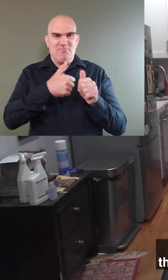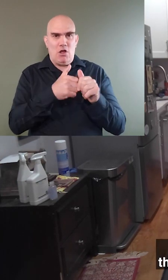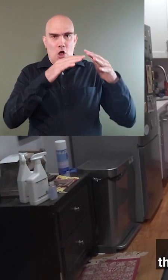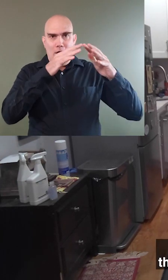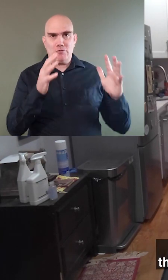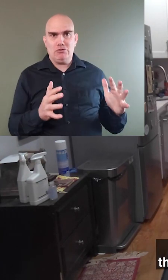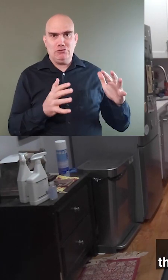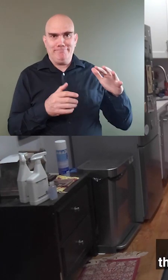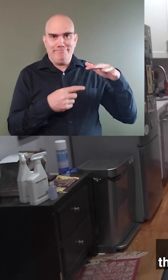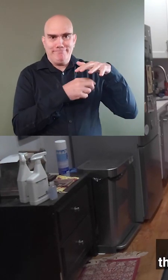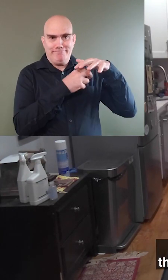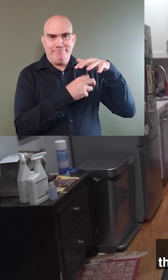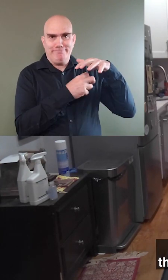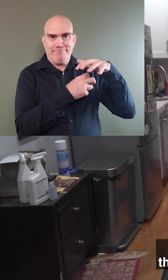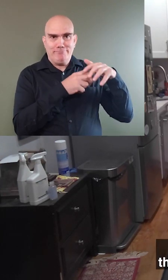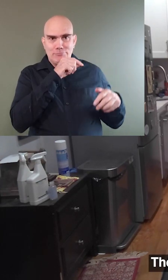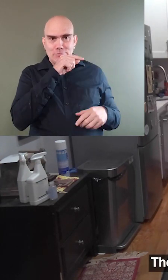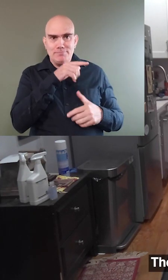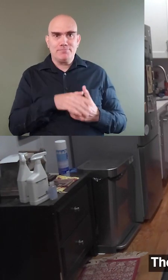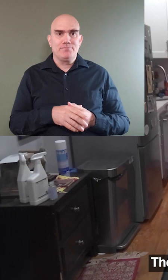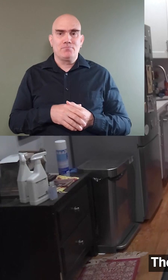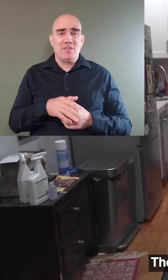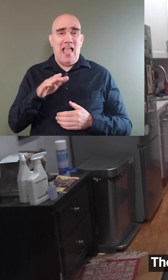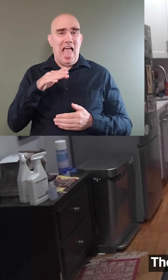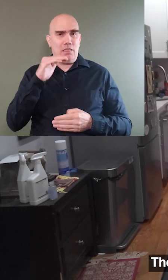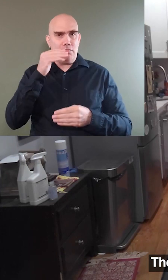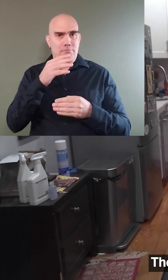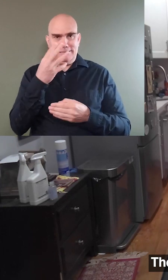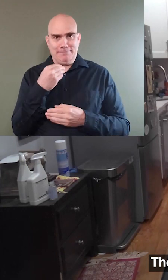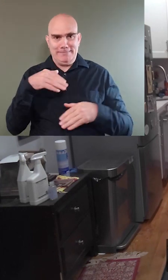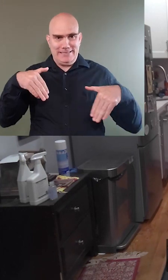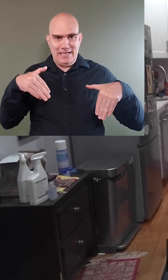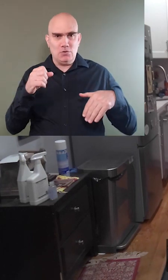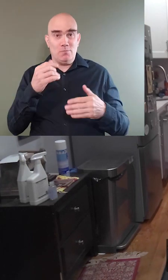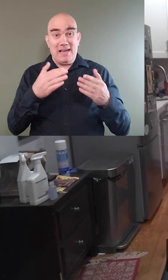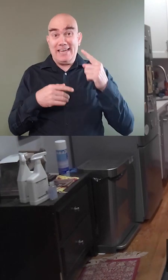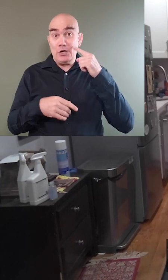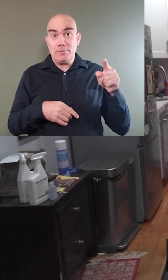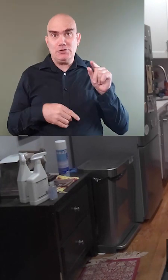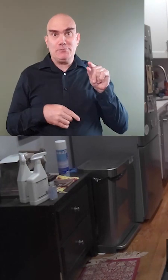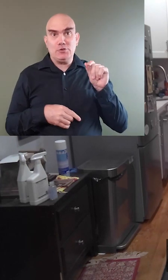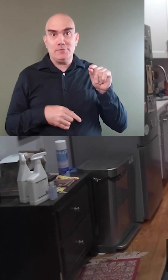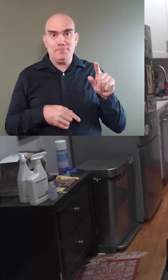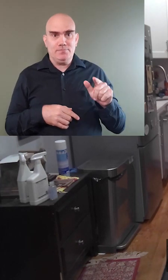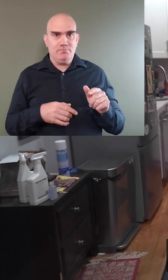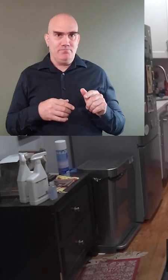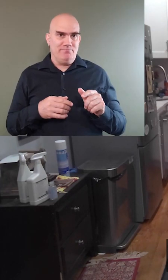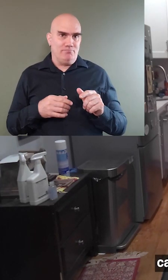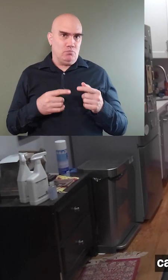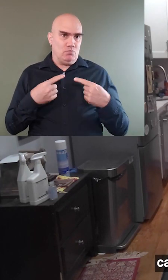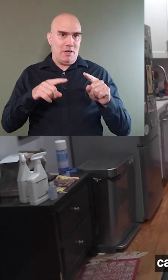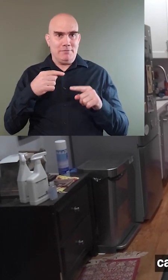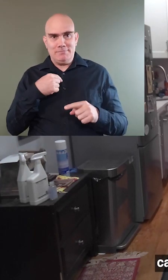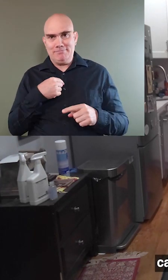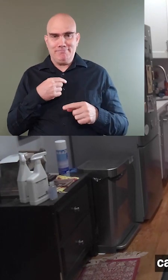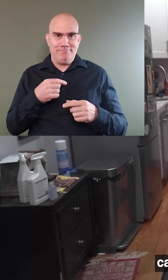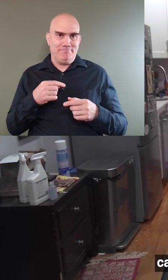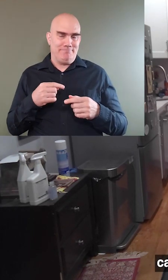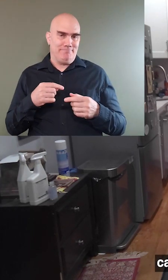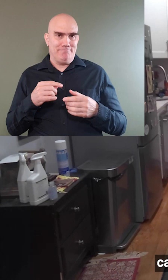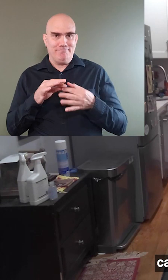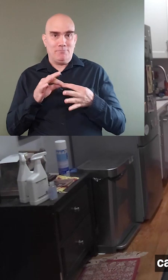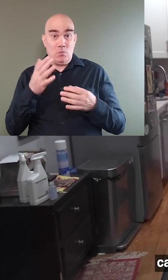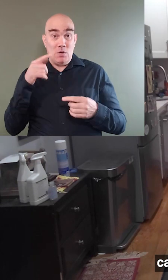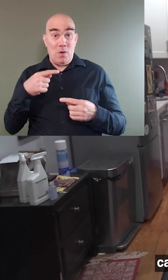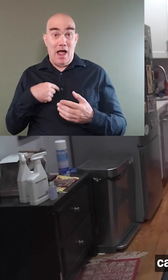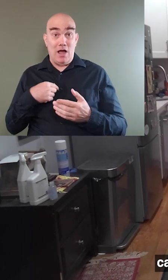are under their cover. They haven't fallen asleep yet, so you might hear them chirping along with me because when I